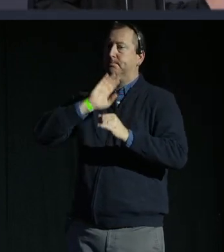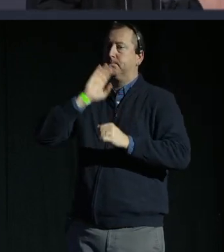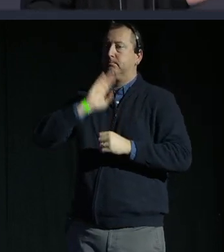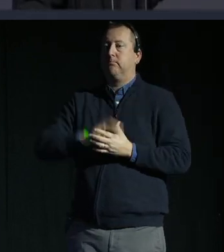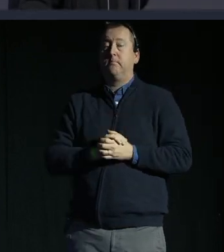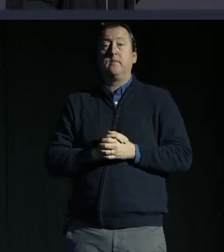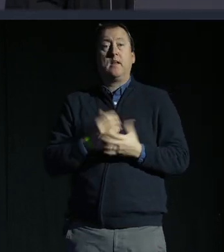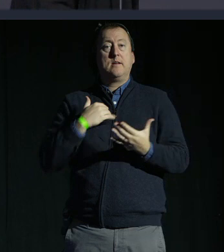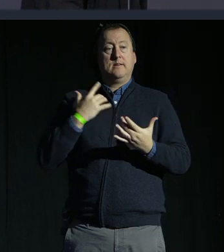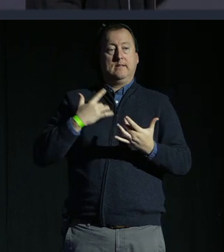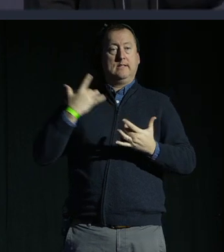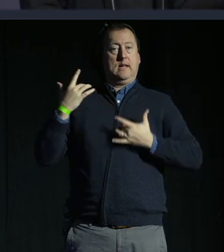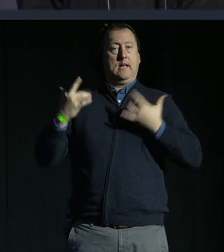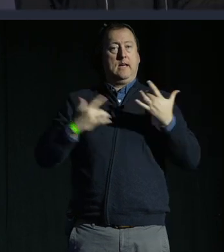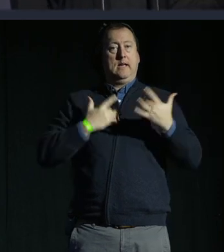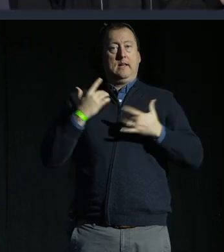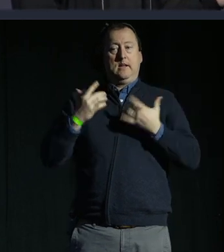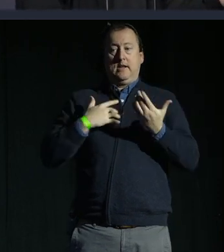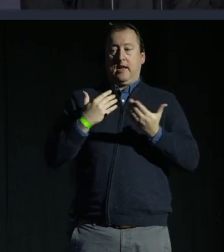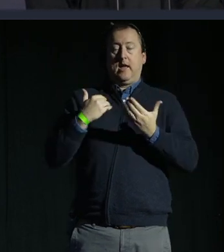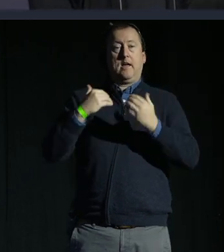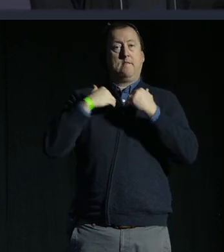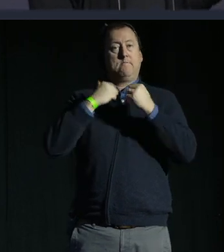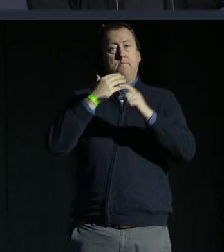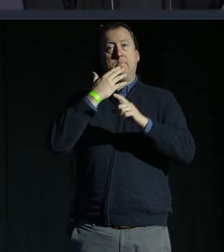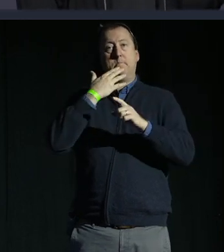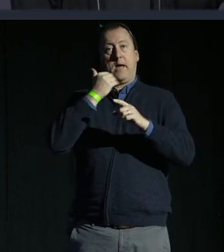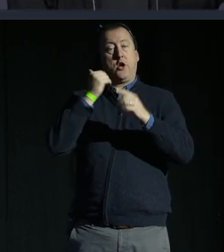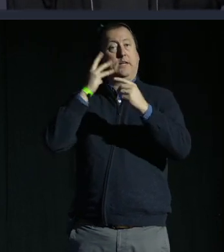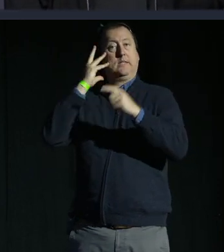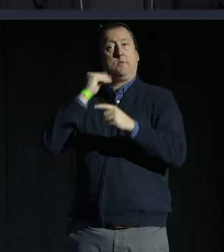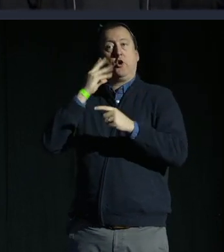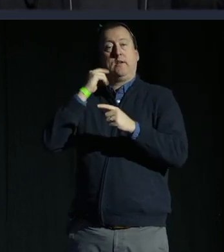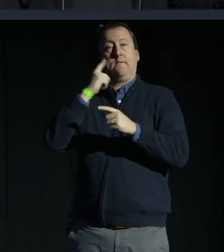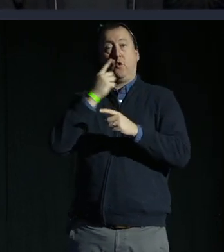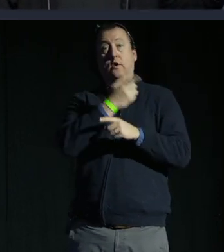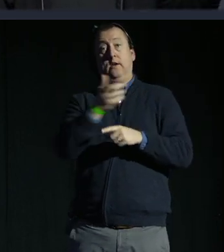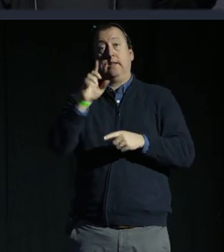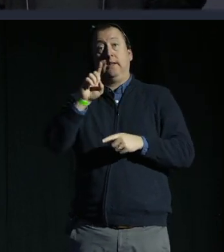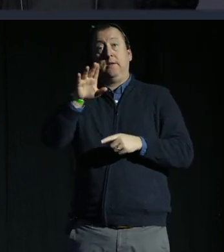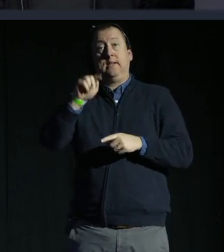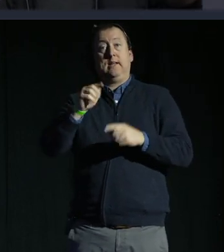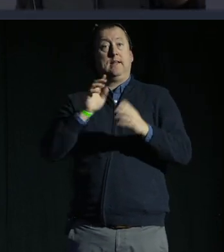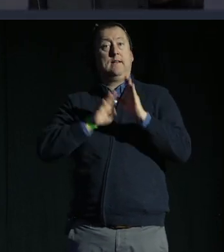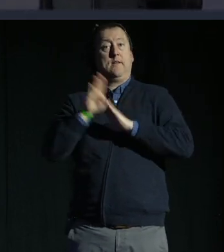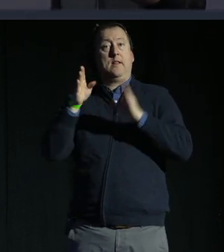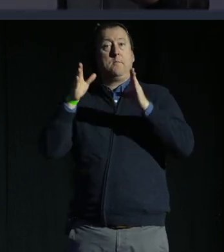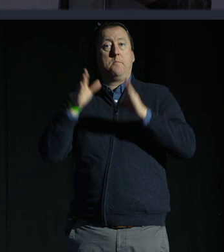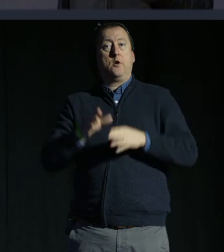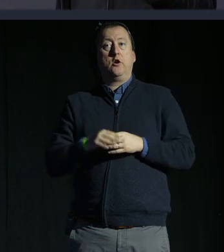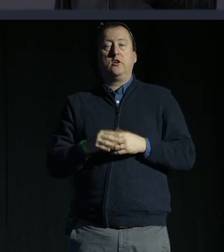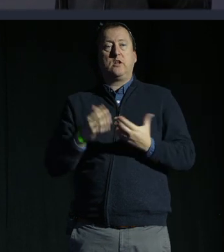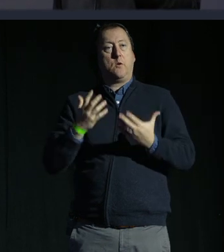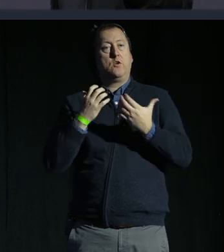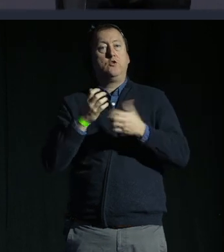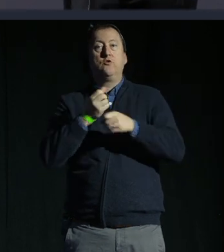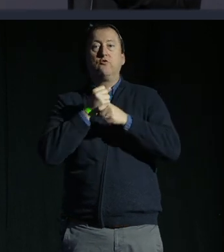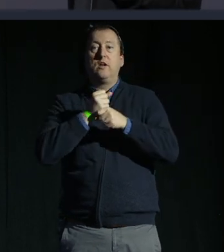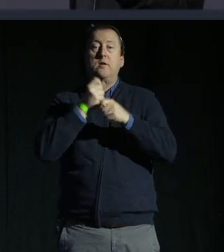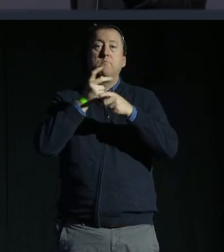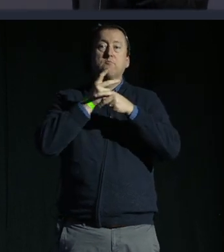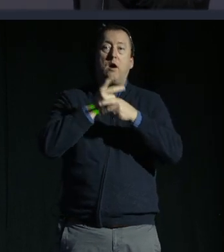I'm excited to create a more seamless experience for DBT developers. Excited to create products that allow